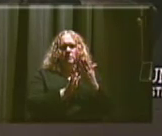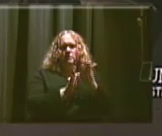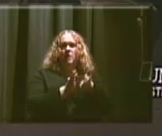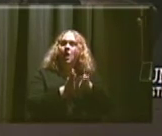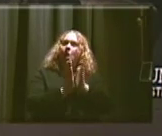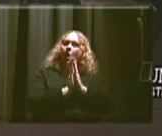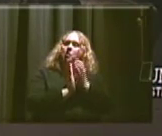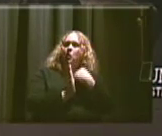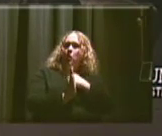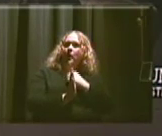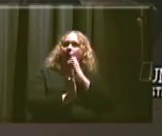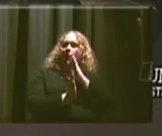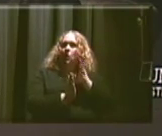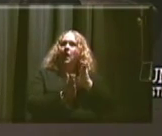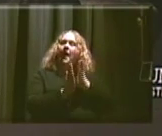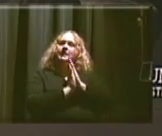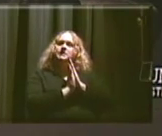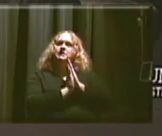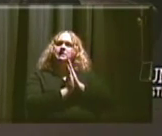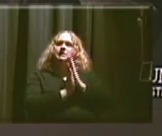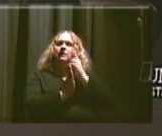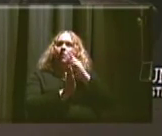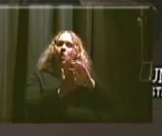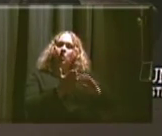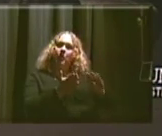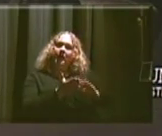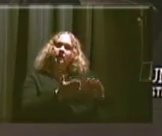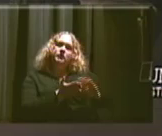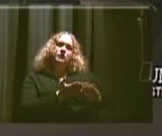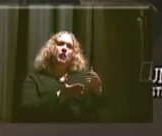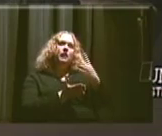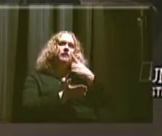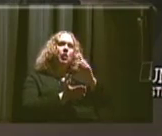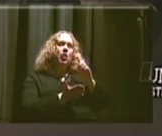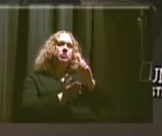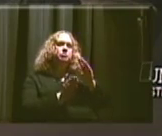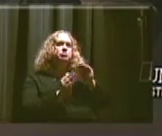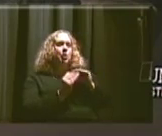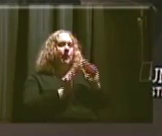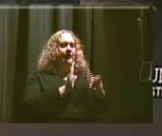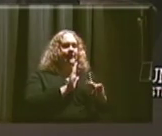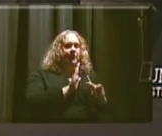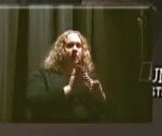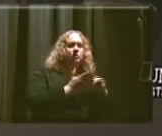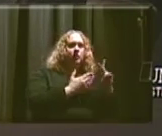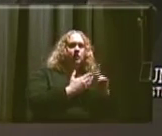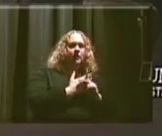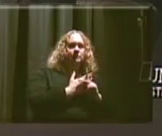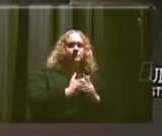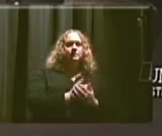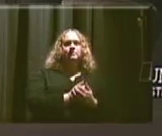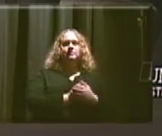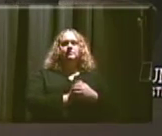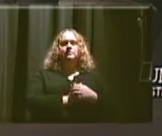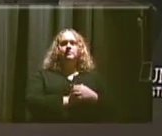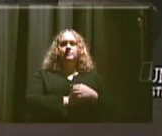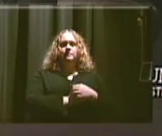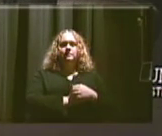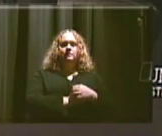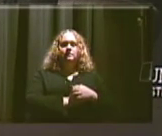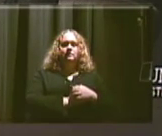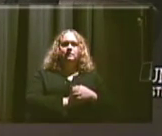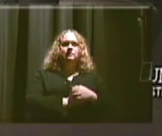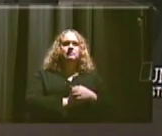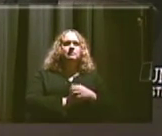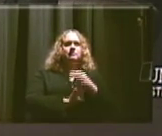for more of our kindergarten programs in the future to have these kinds of And I'd like to add like Mrs.